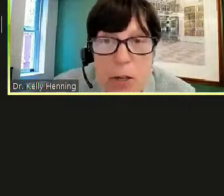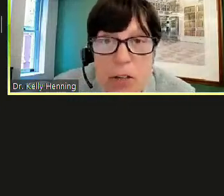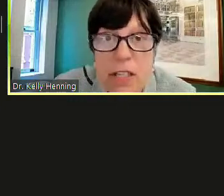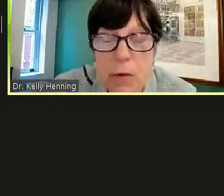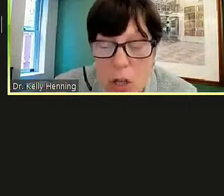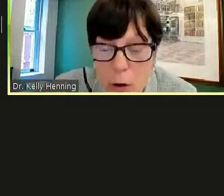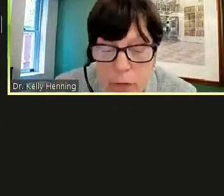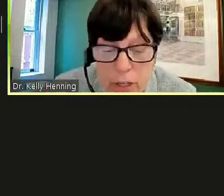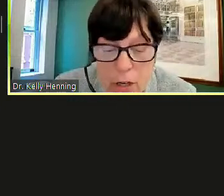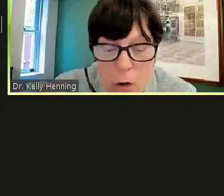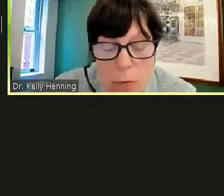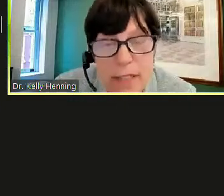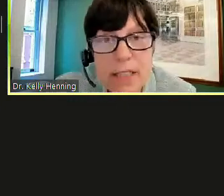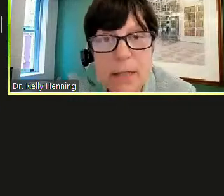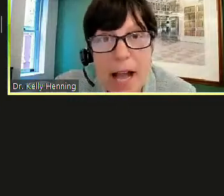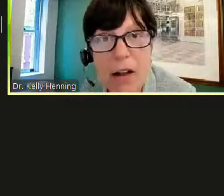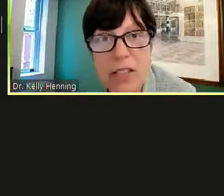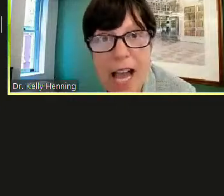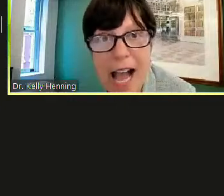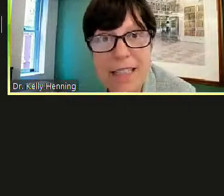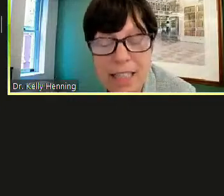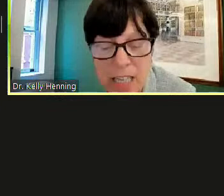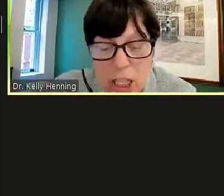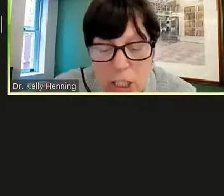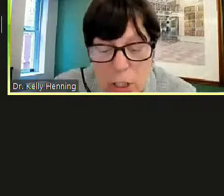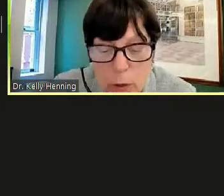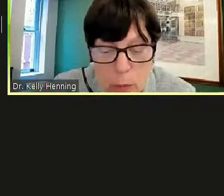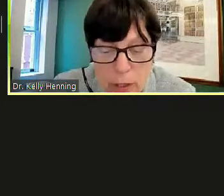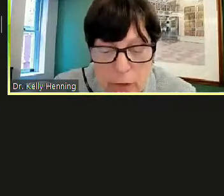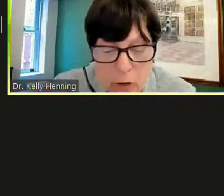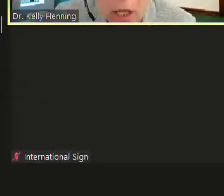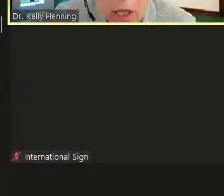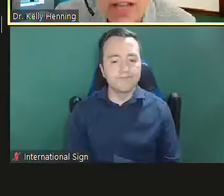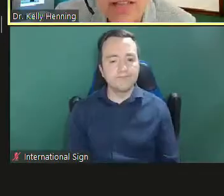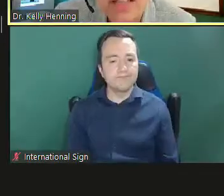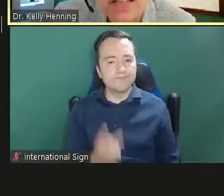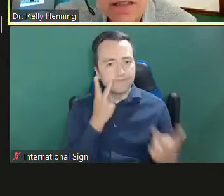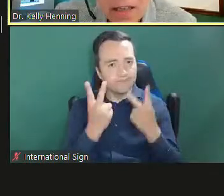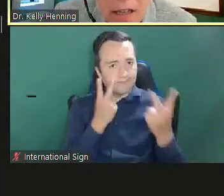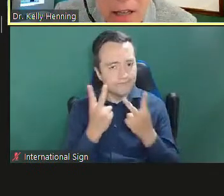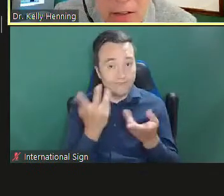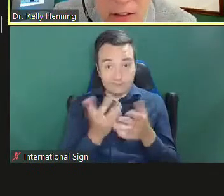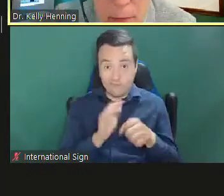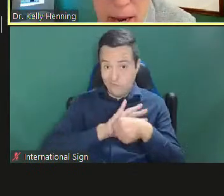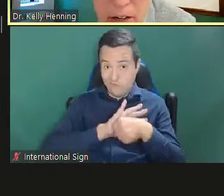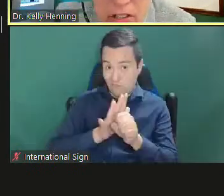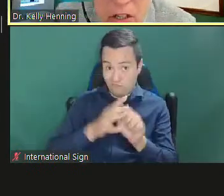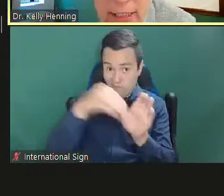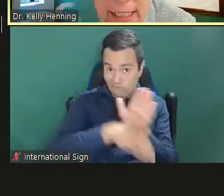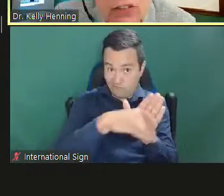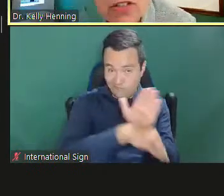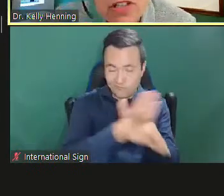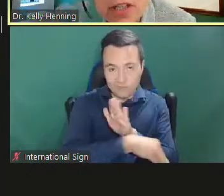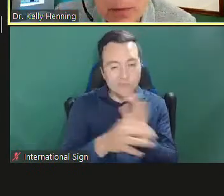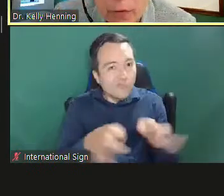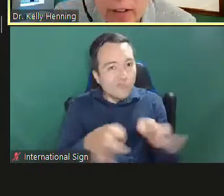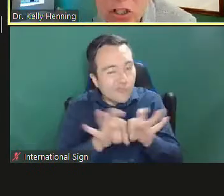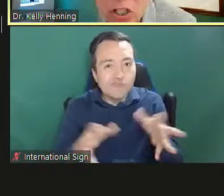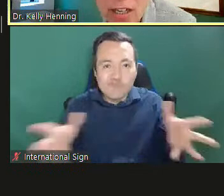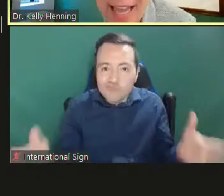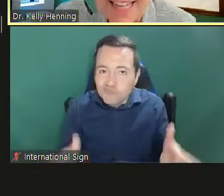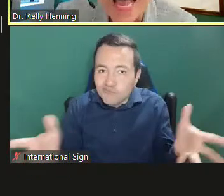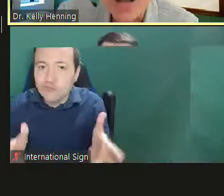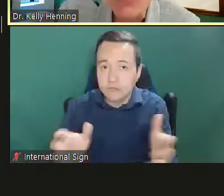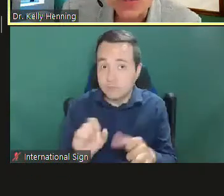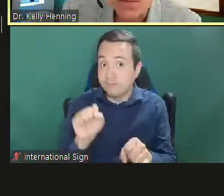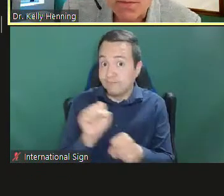are experiencing with COVID, raising tobacco tax is a clear win-win for all of us. The Americas are leaders in